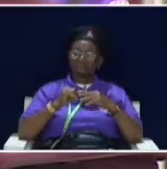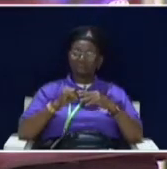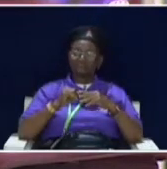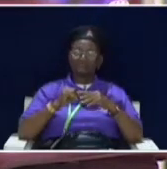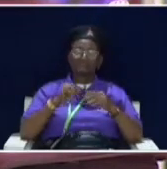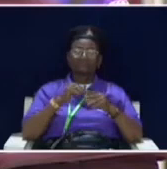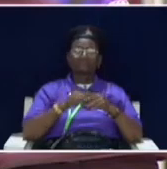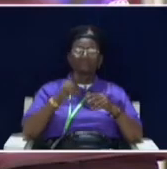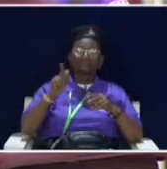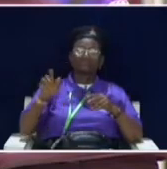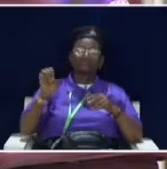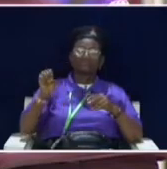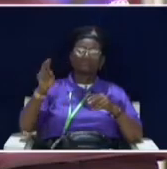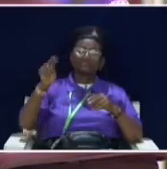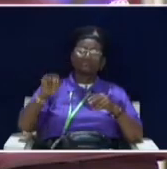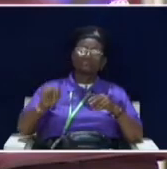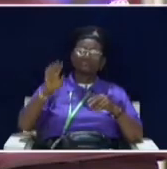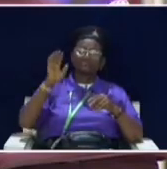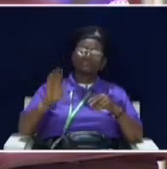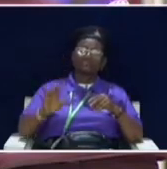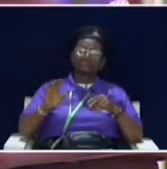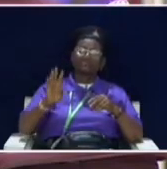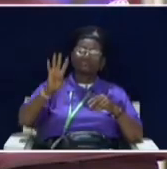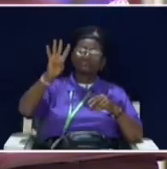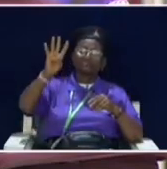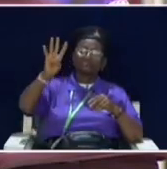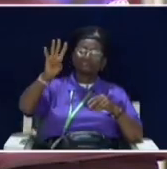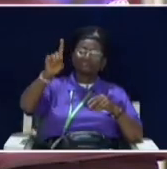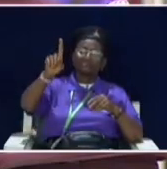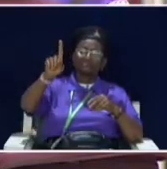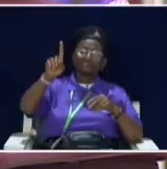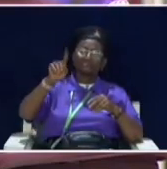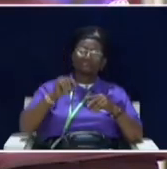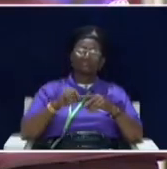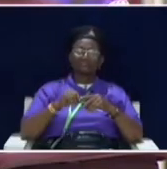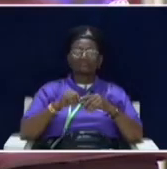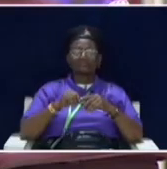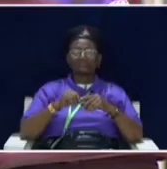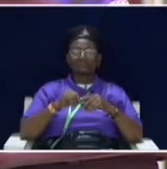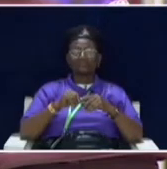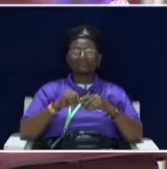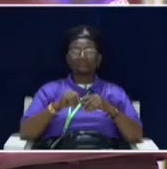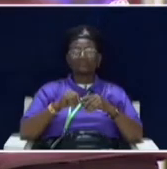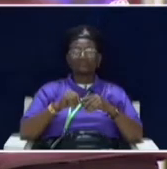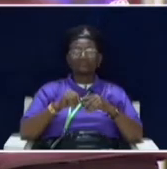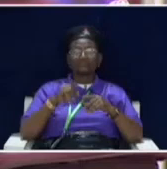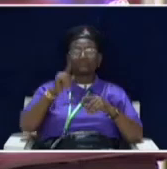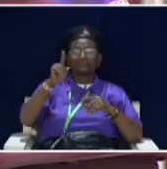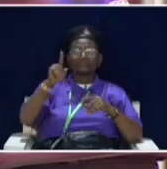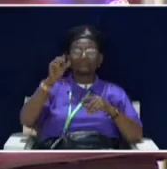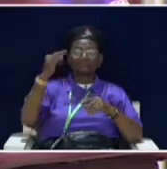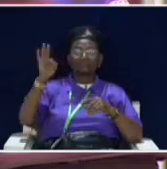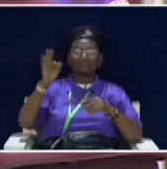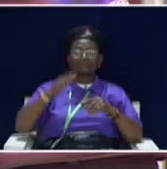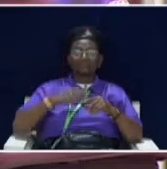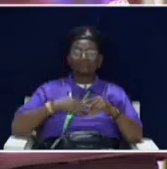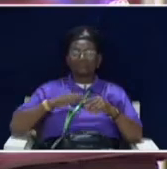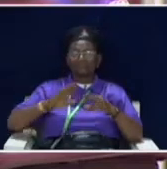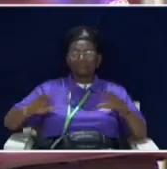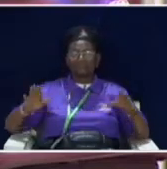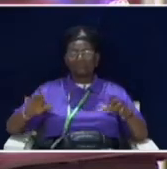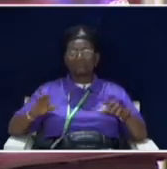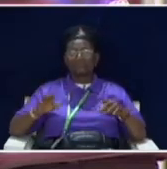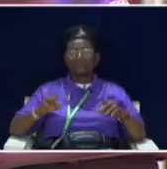In Genesis chapter 41. Genesis ori kankan le ni ogoji. One of my children referred to it